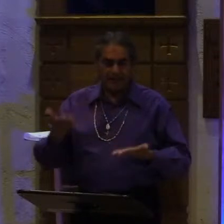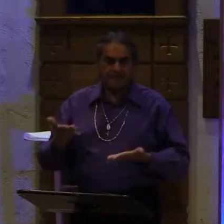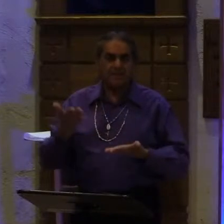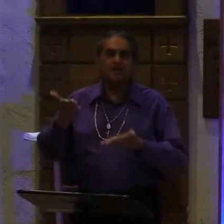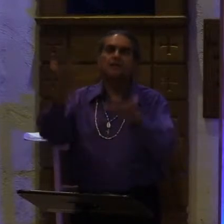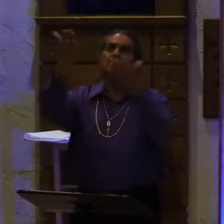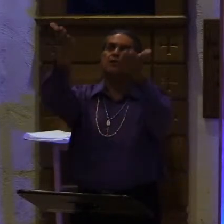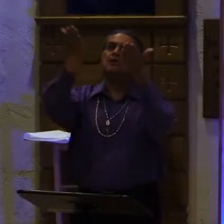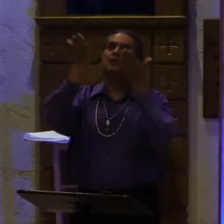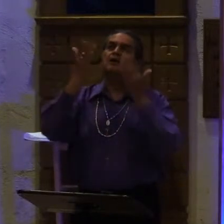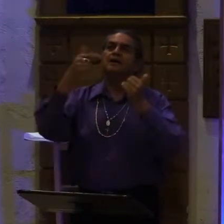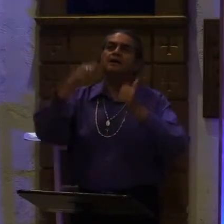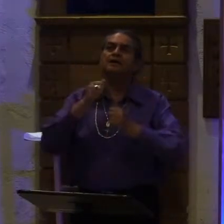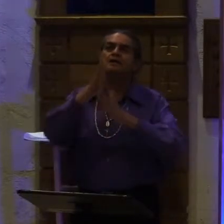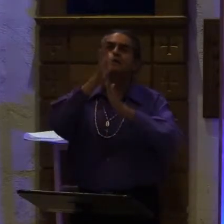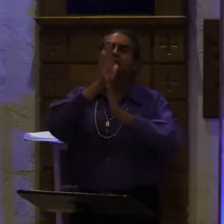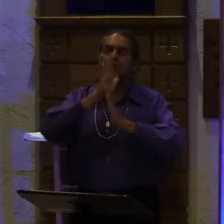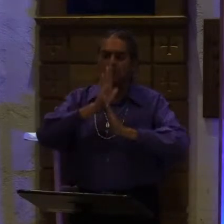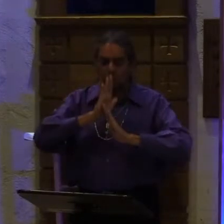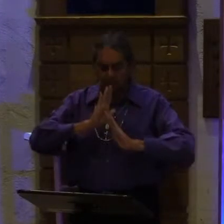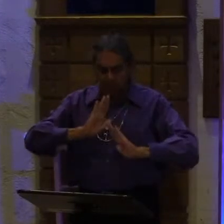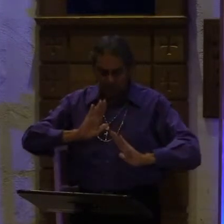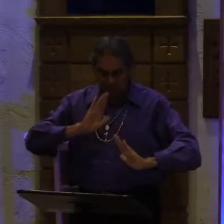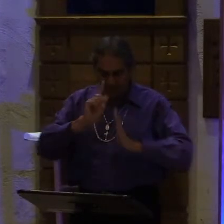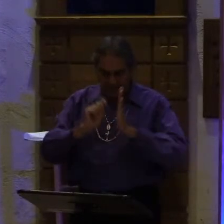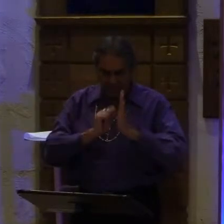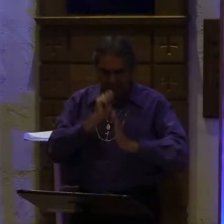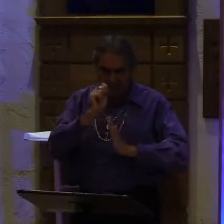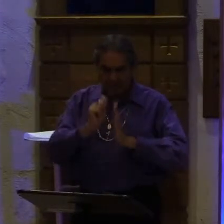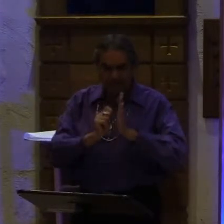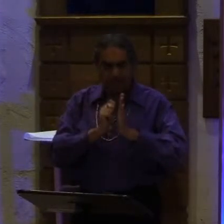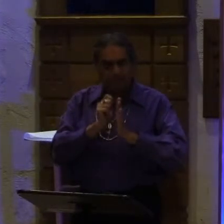Grant us quiet time.